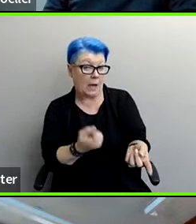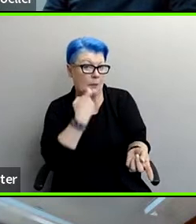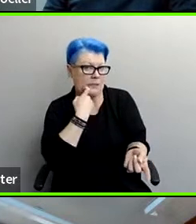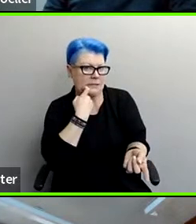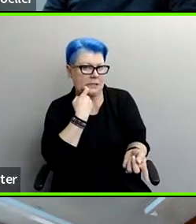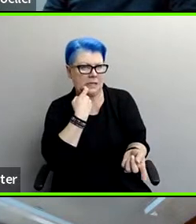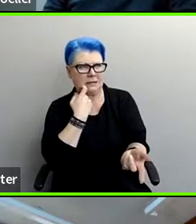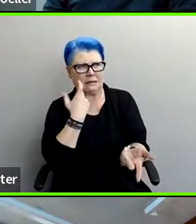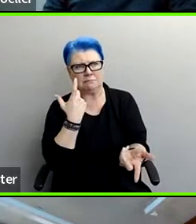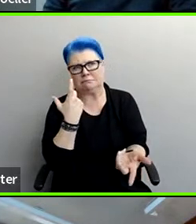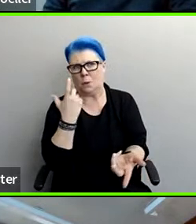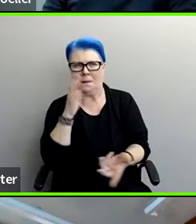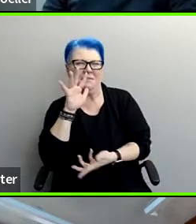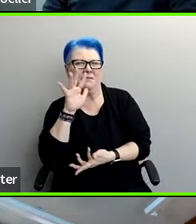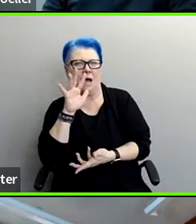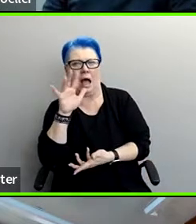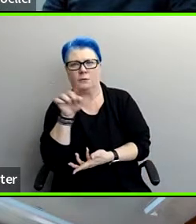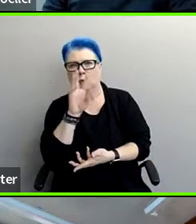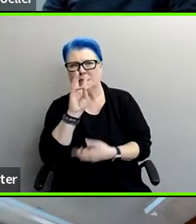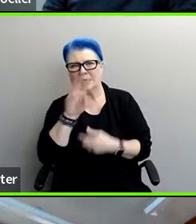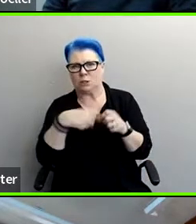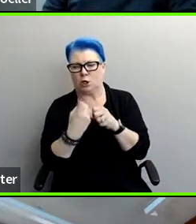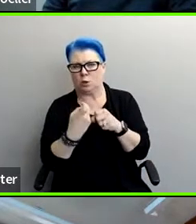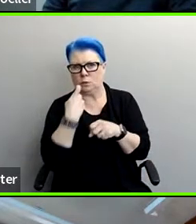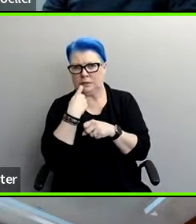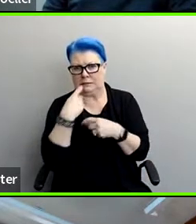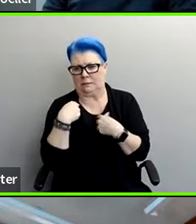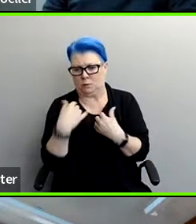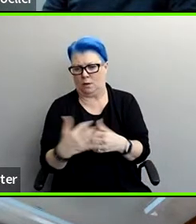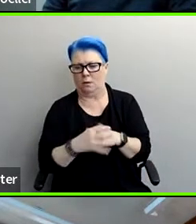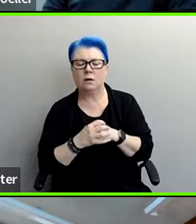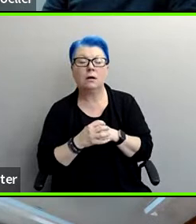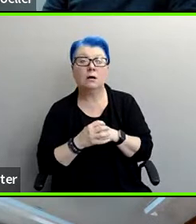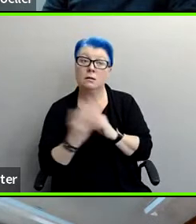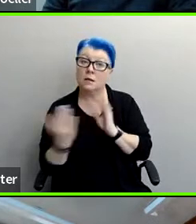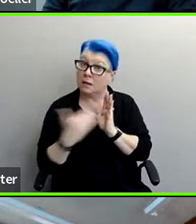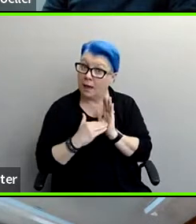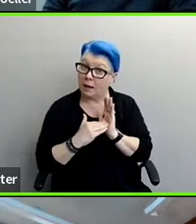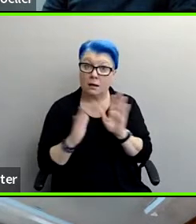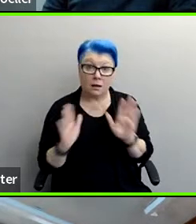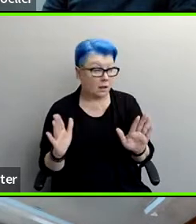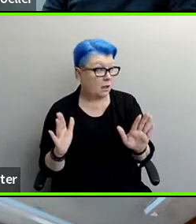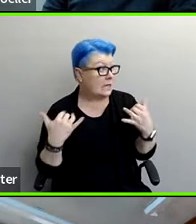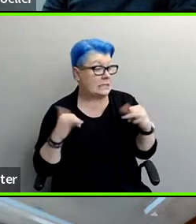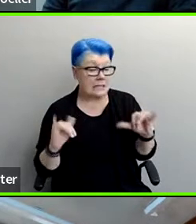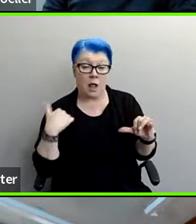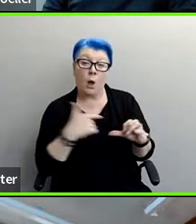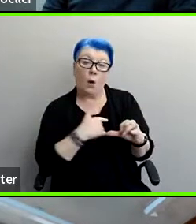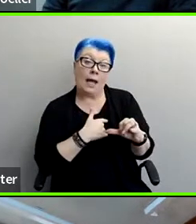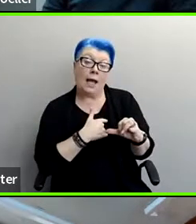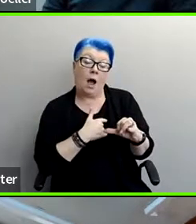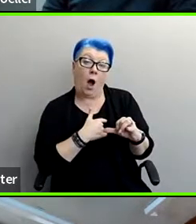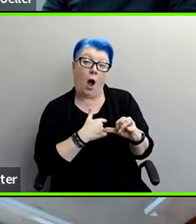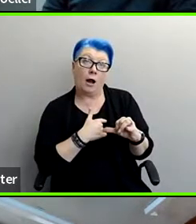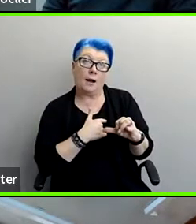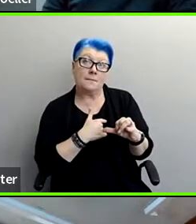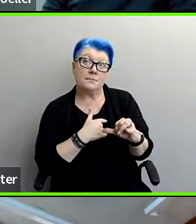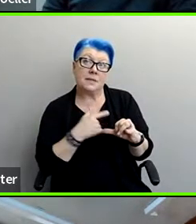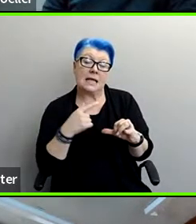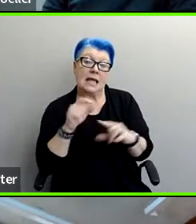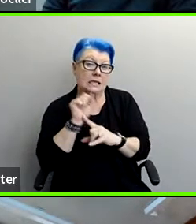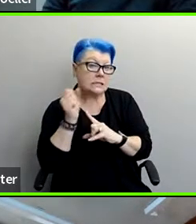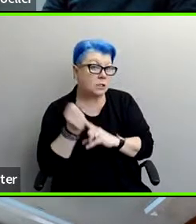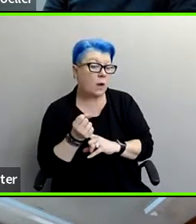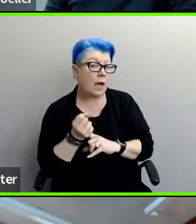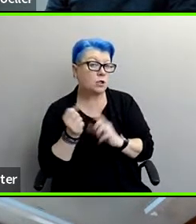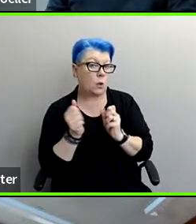5 to 6 years, then once again, we're still dealing with individuals and